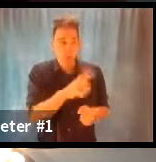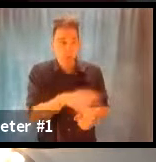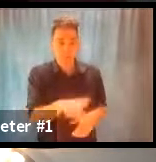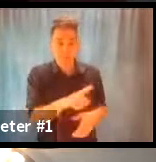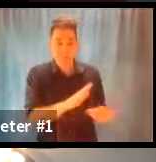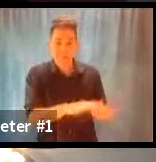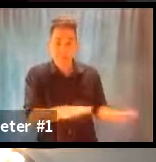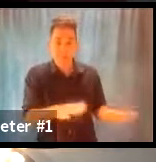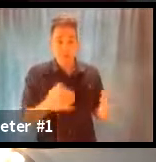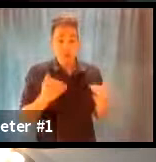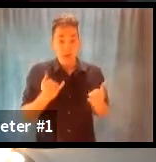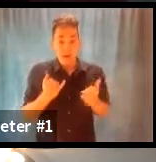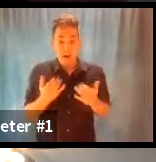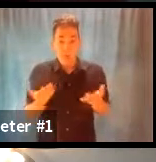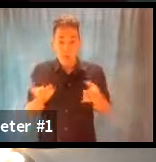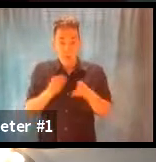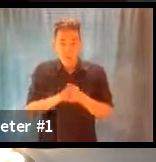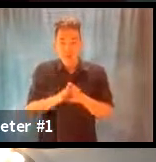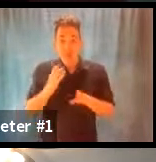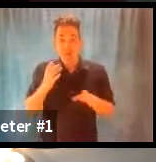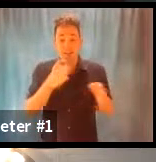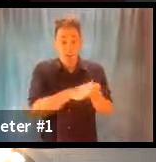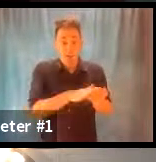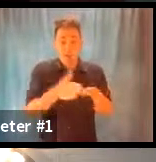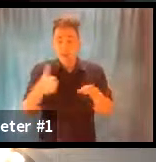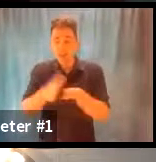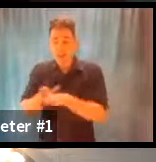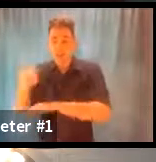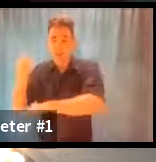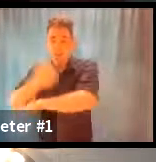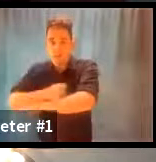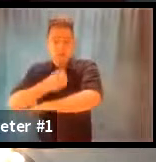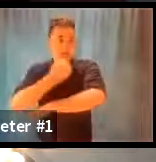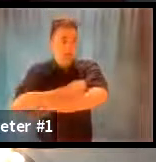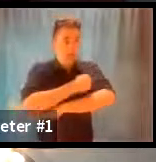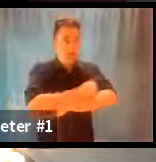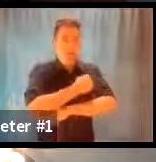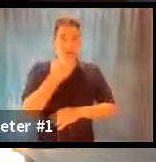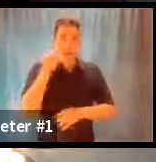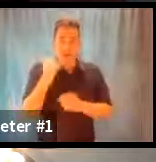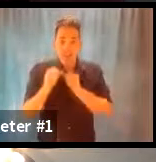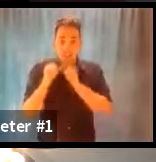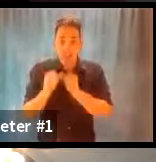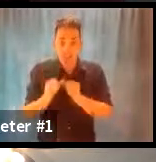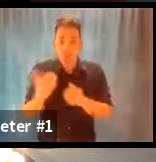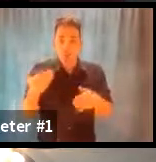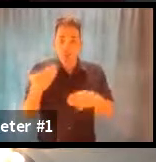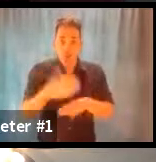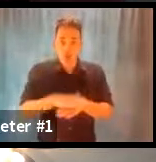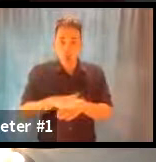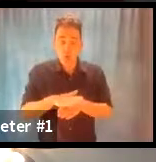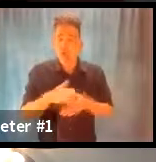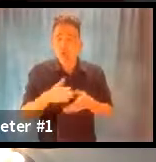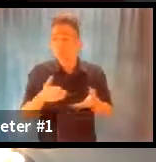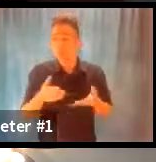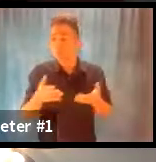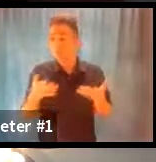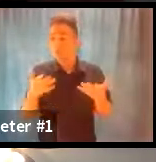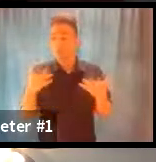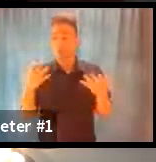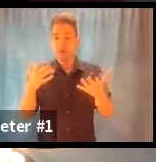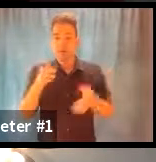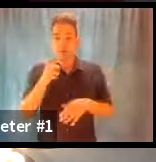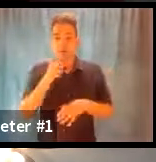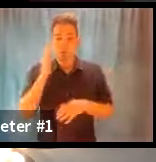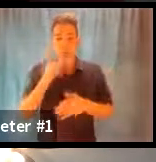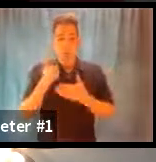if childcare continue to close, then who will be that lifeline and who will help them with that?